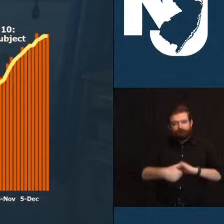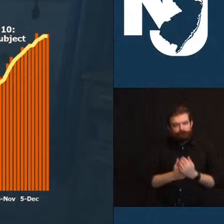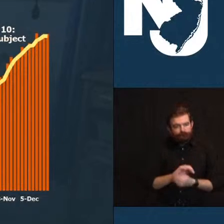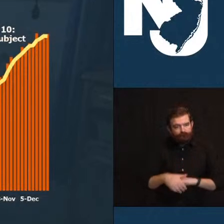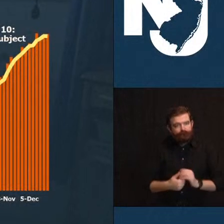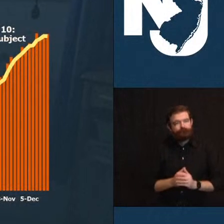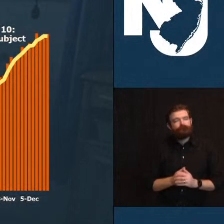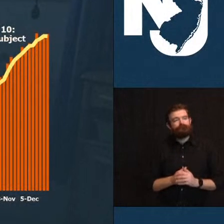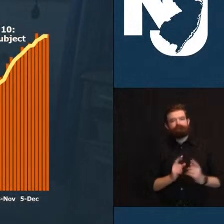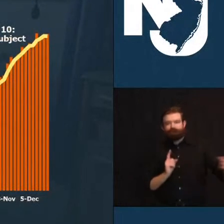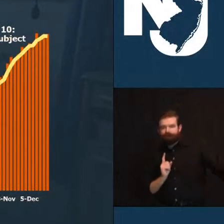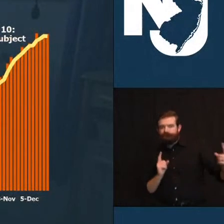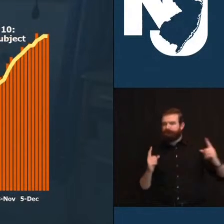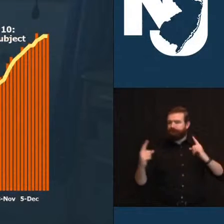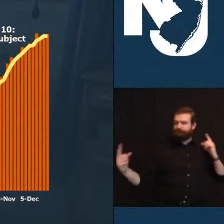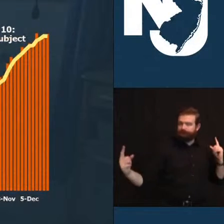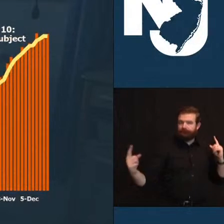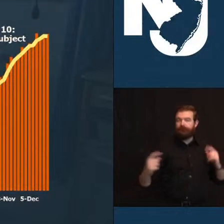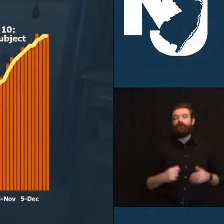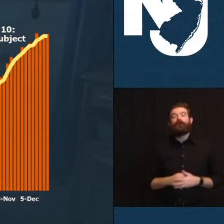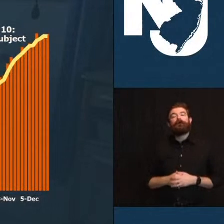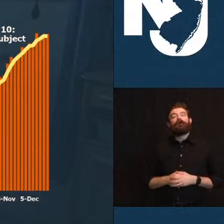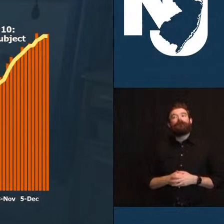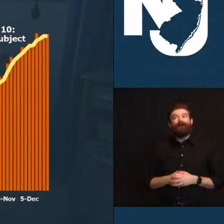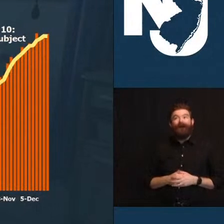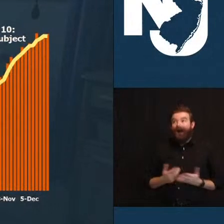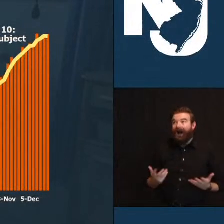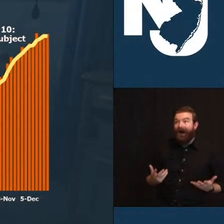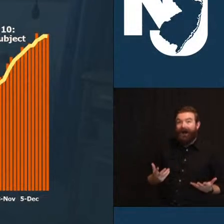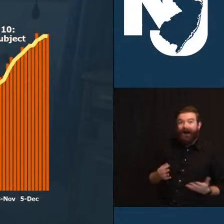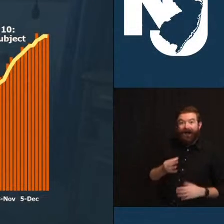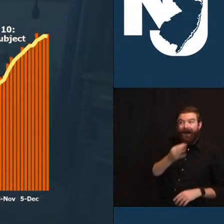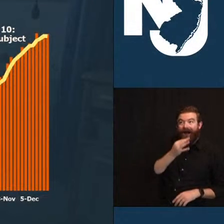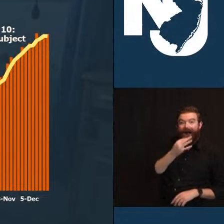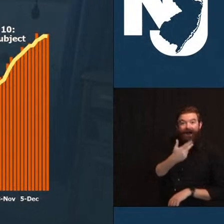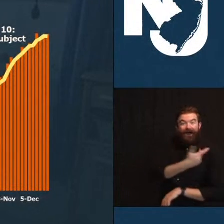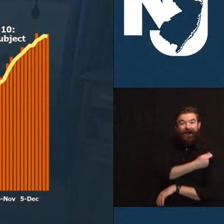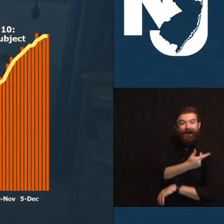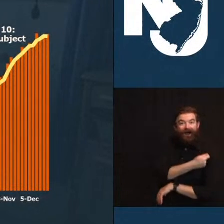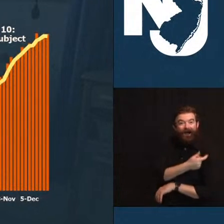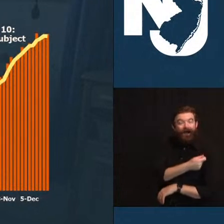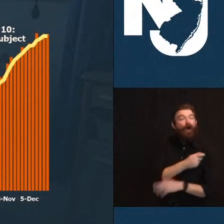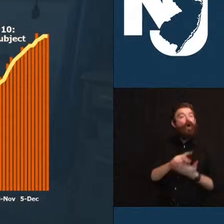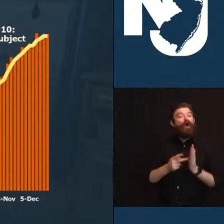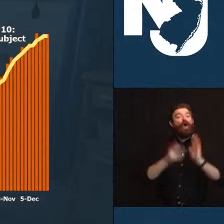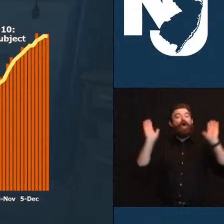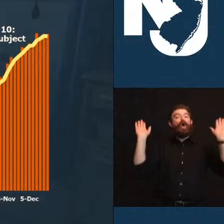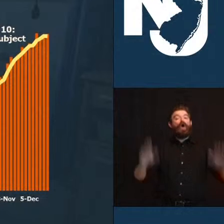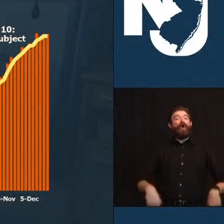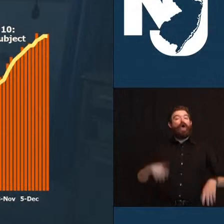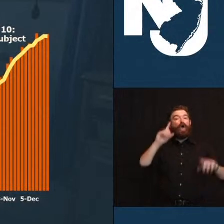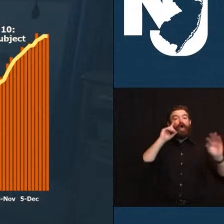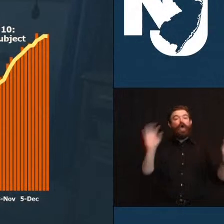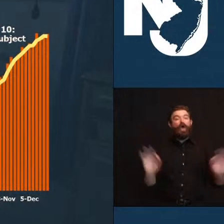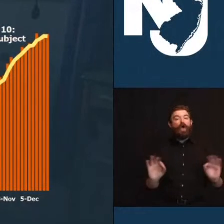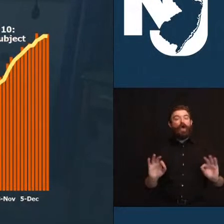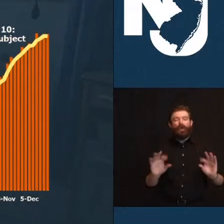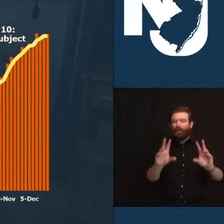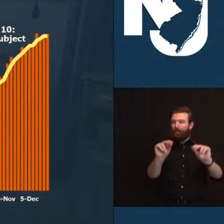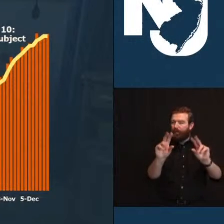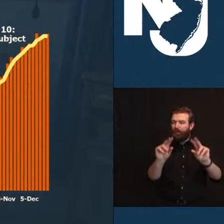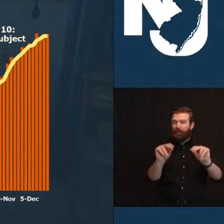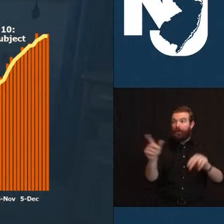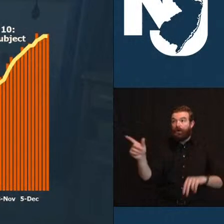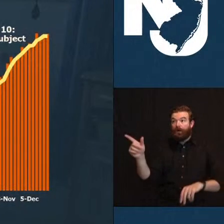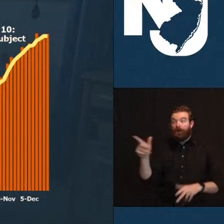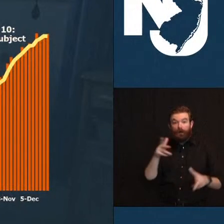down. There is no light switch, as we've mentioned. We can begin to feel better and more optimistic that the end is coming,